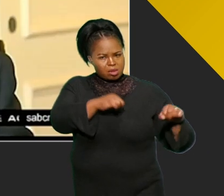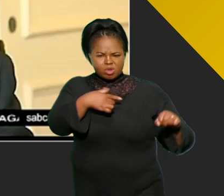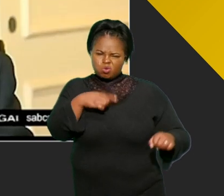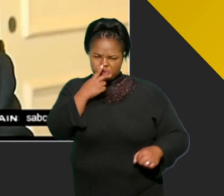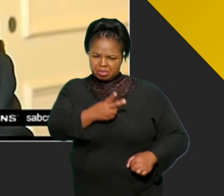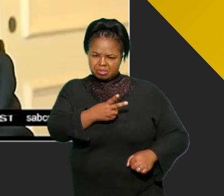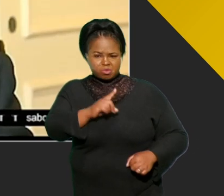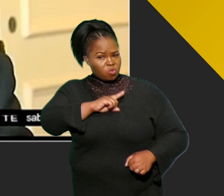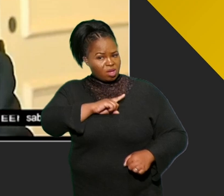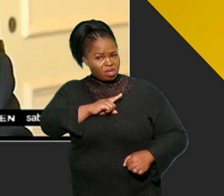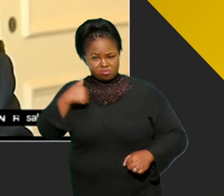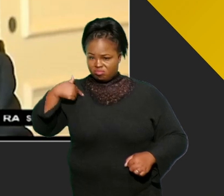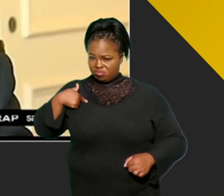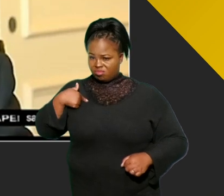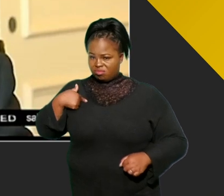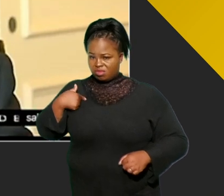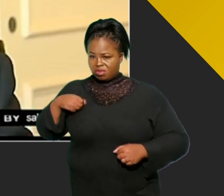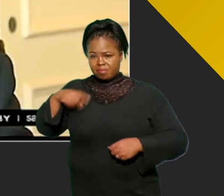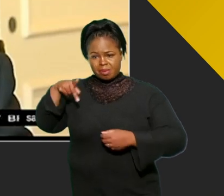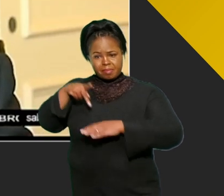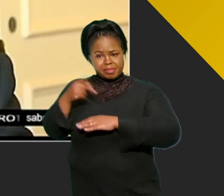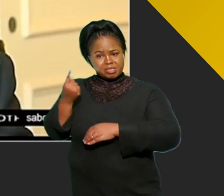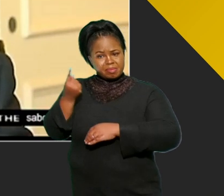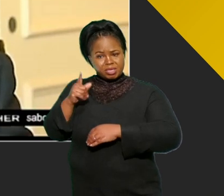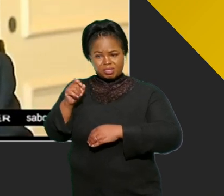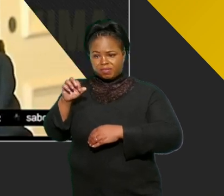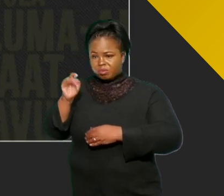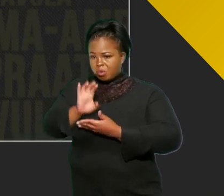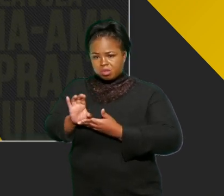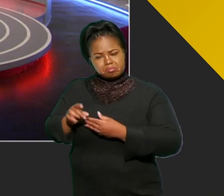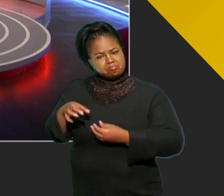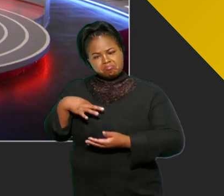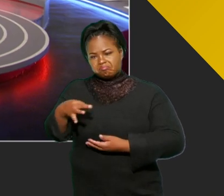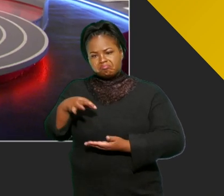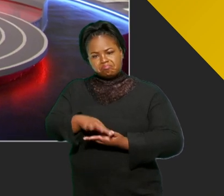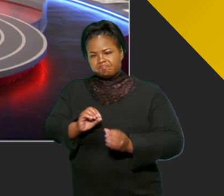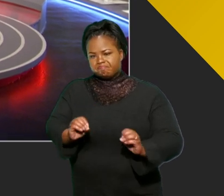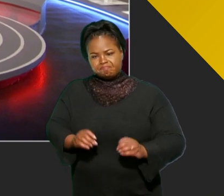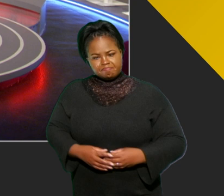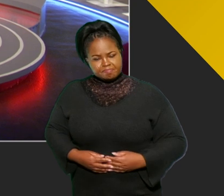agreement. Because as a principal of Central Relative College, I did not sign.